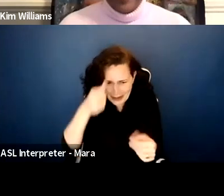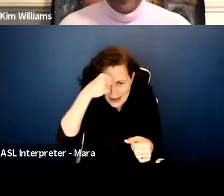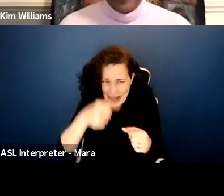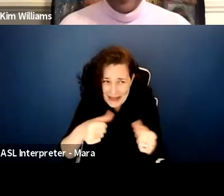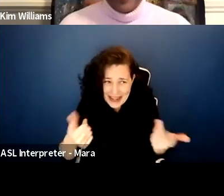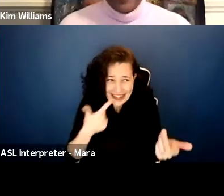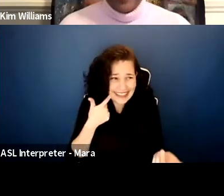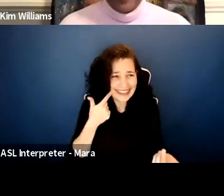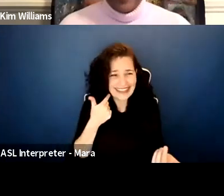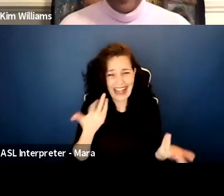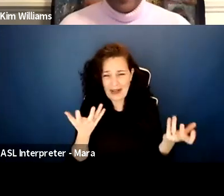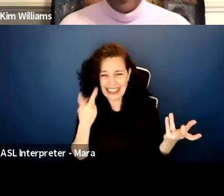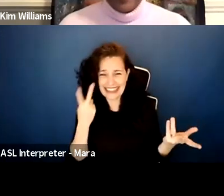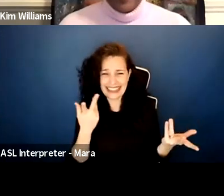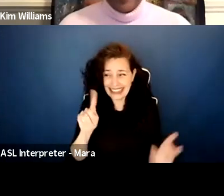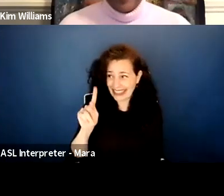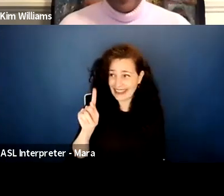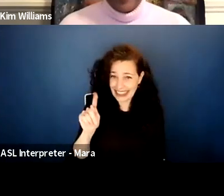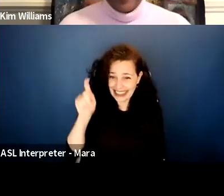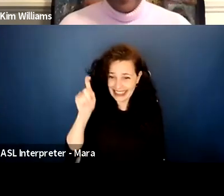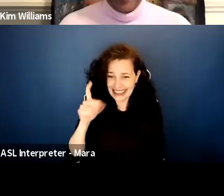your face. Oh.